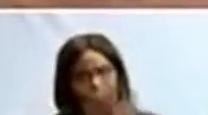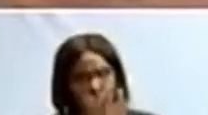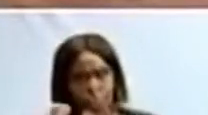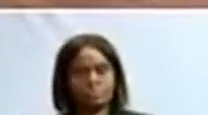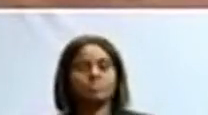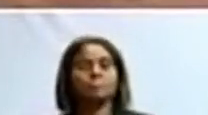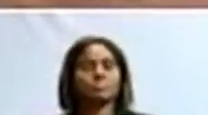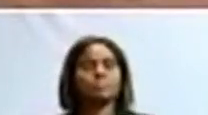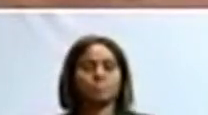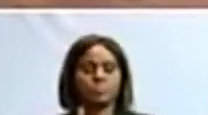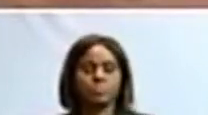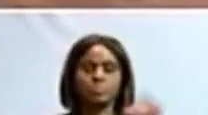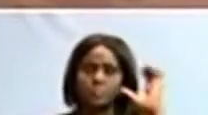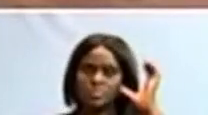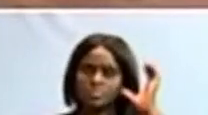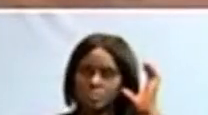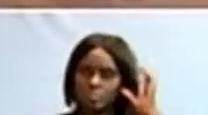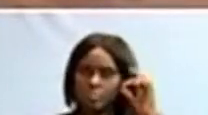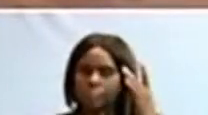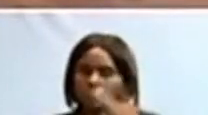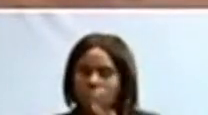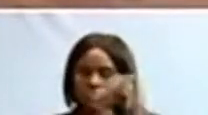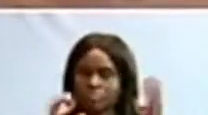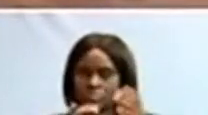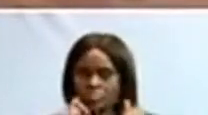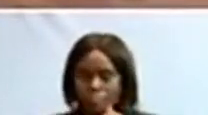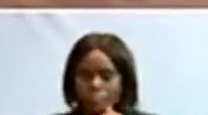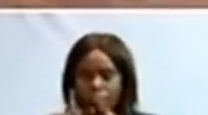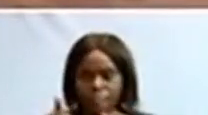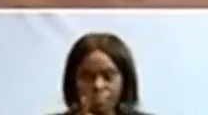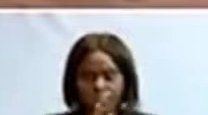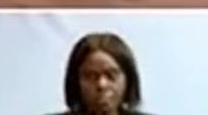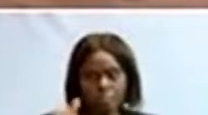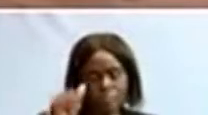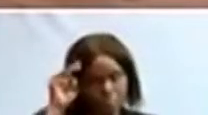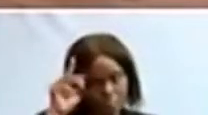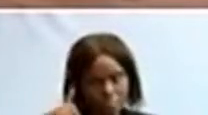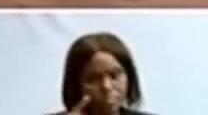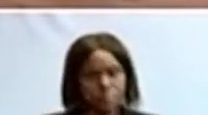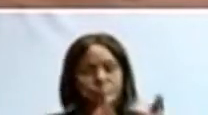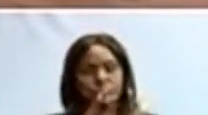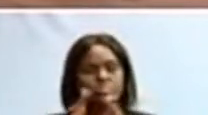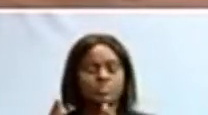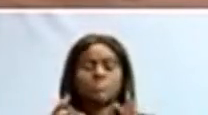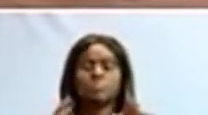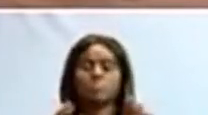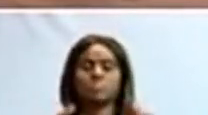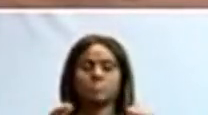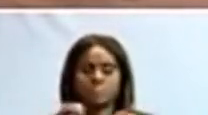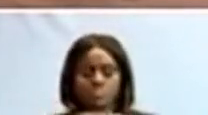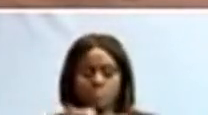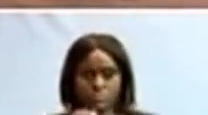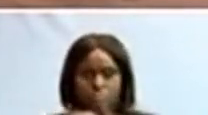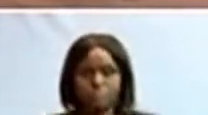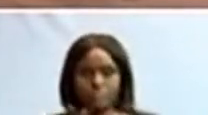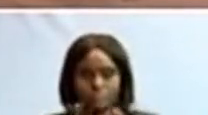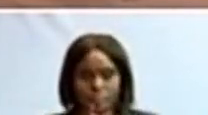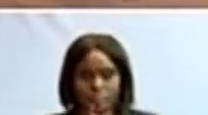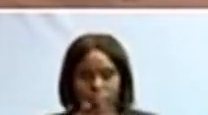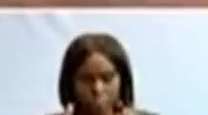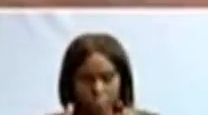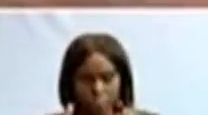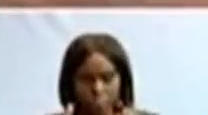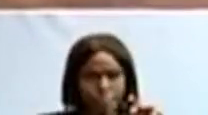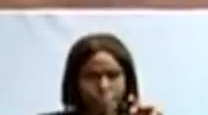engine to Chama Town Council, and the Ministry responded favorably. Furthermore, management